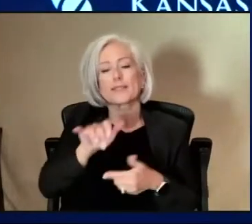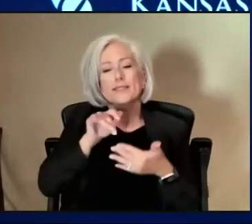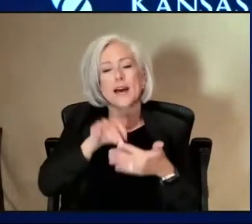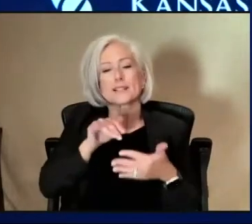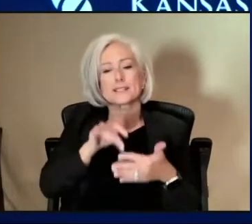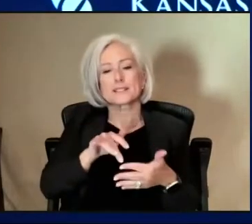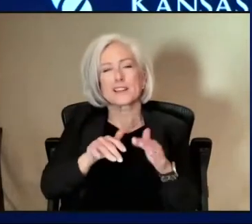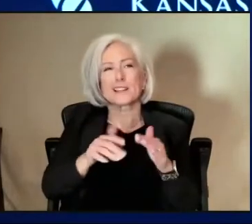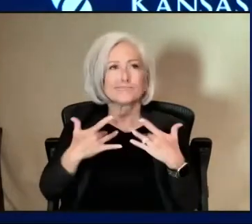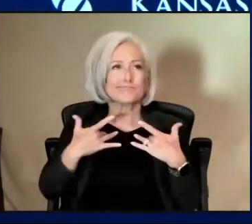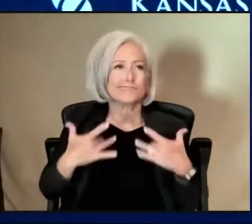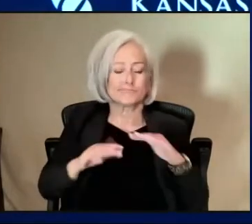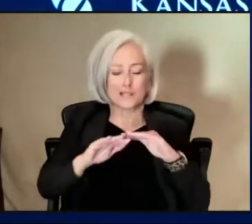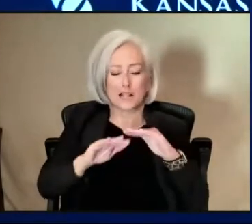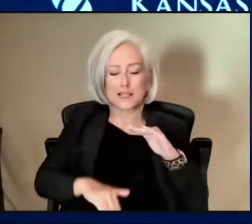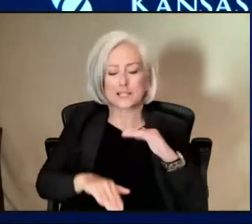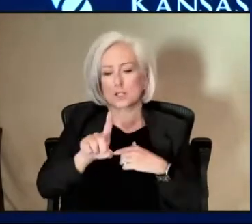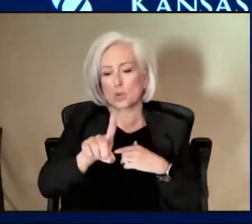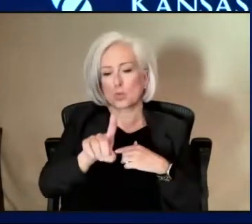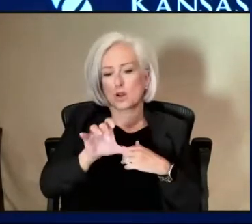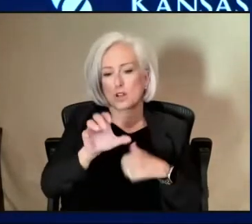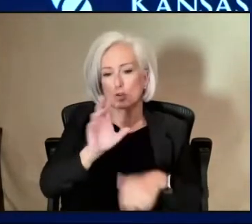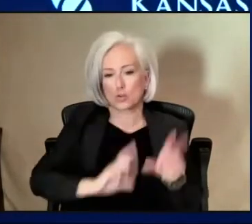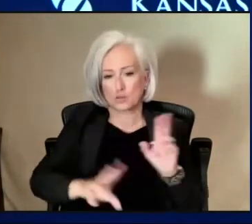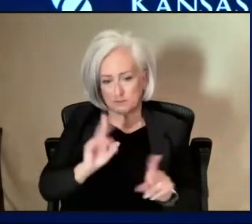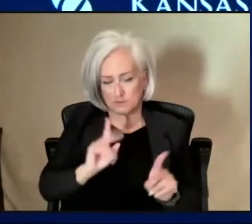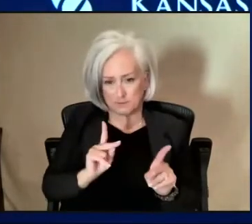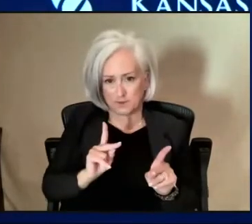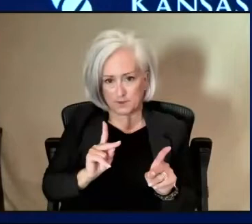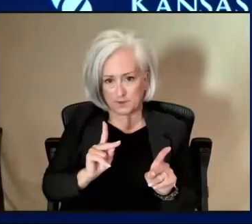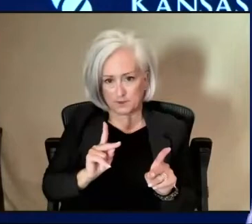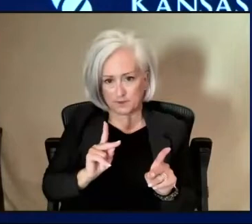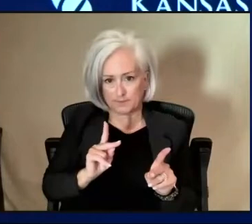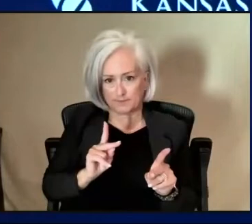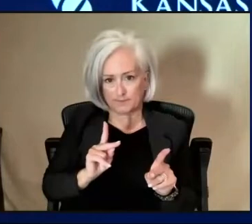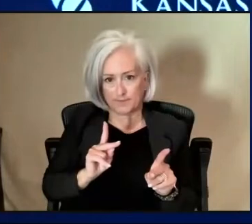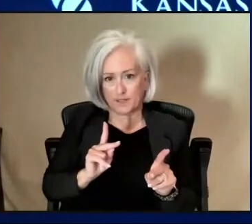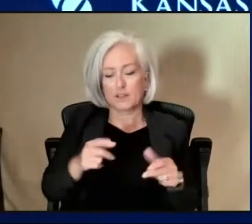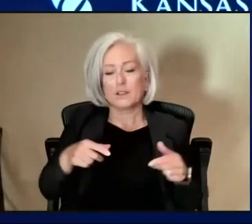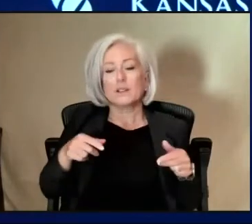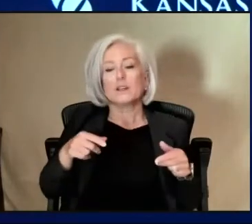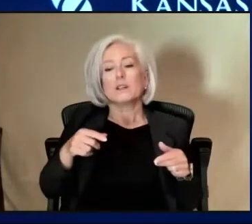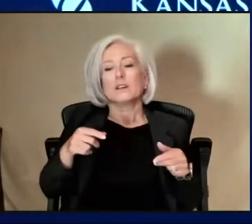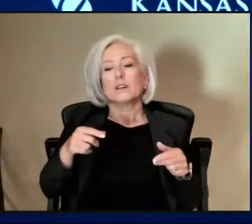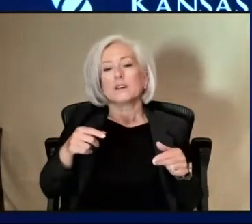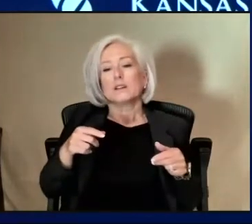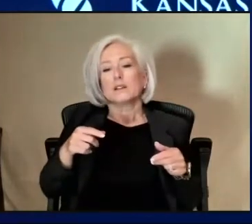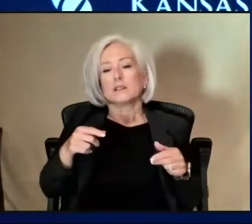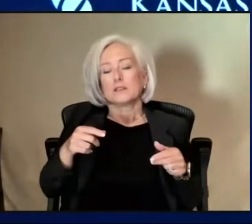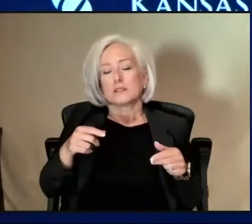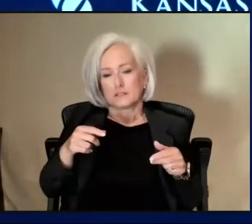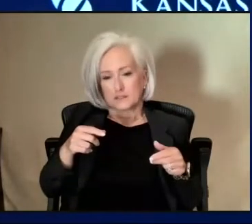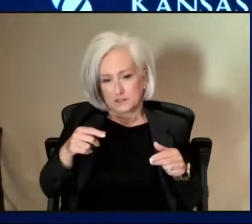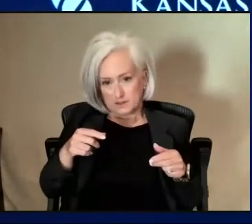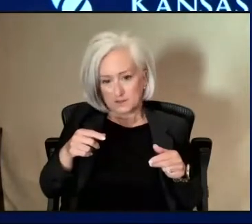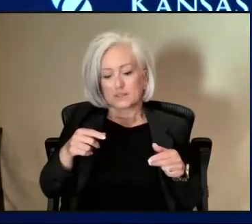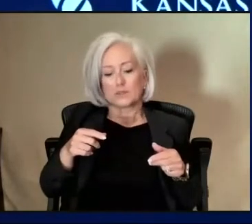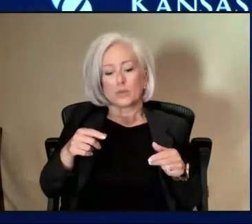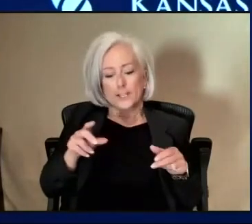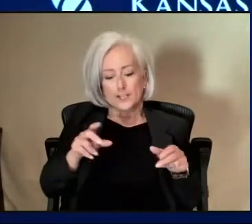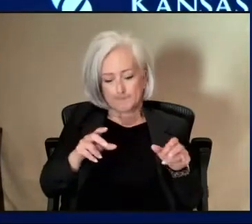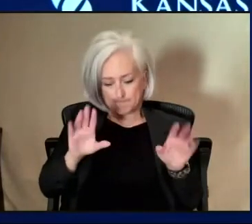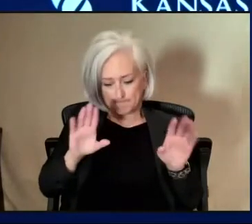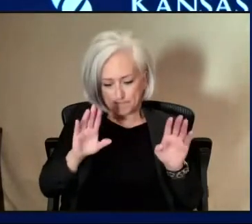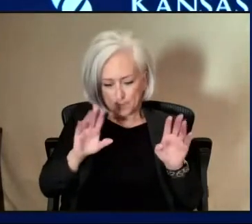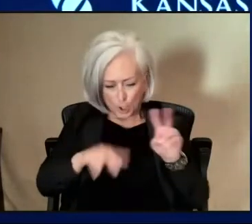100 individuals. These will then allow us start to first get into those at-risk populations that